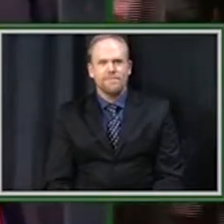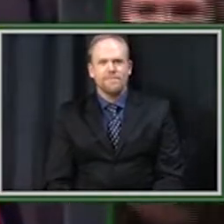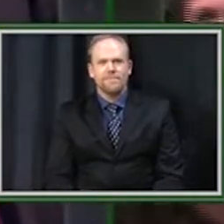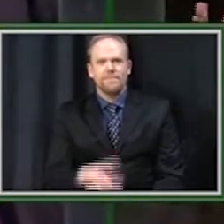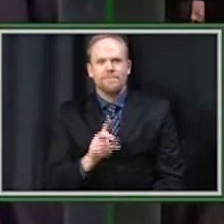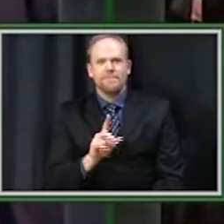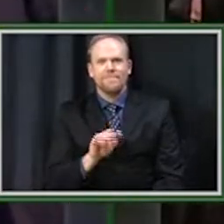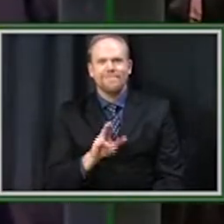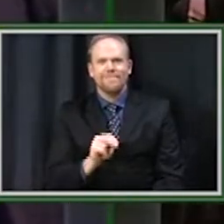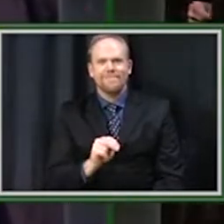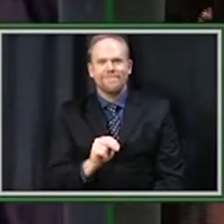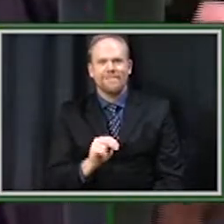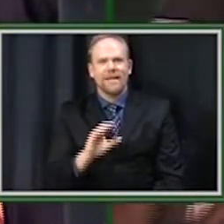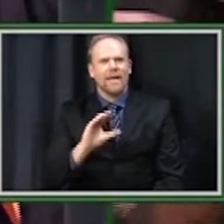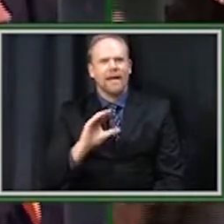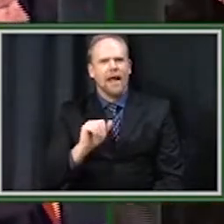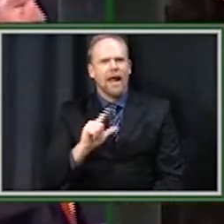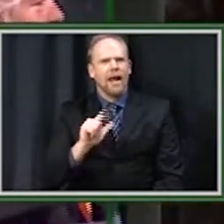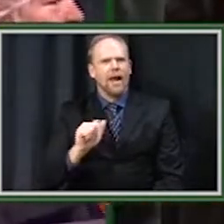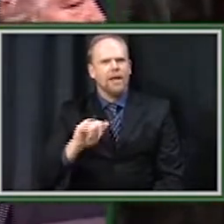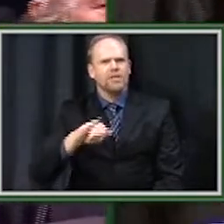Dylan Caligiuri.